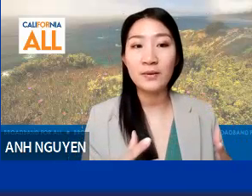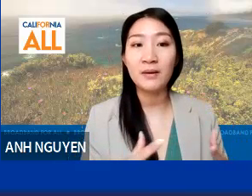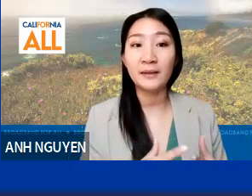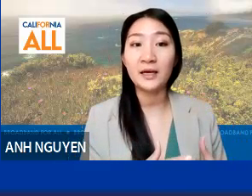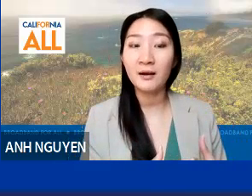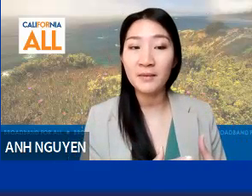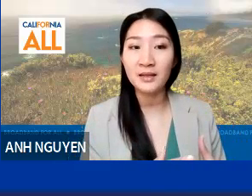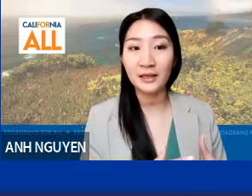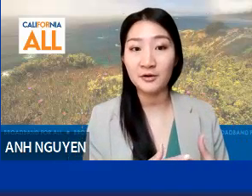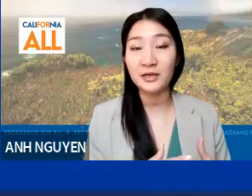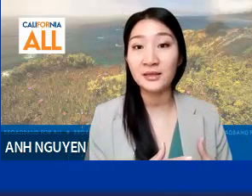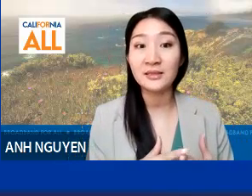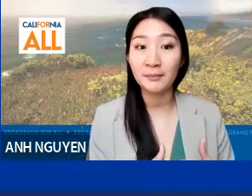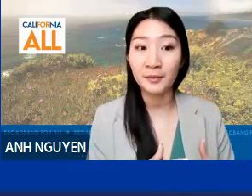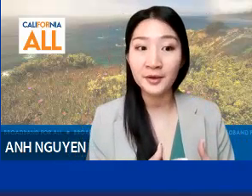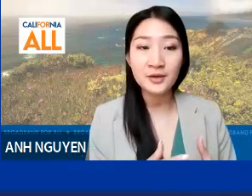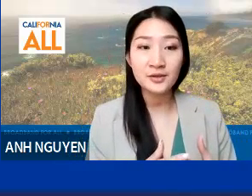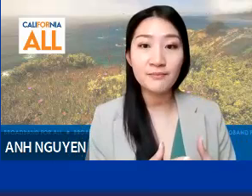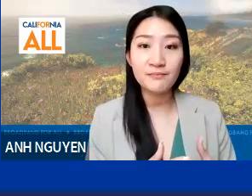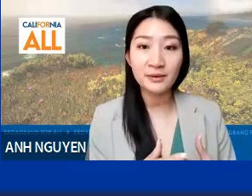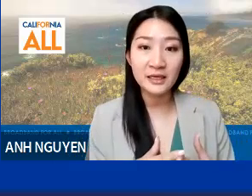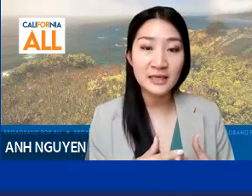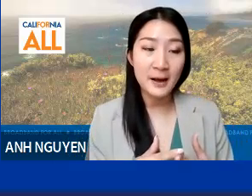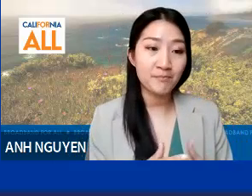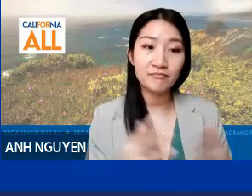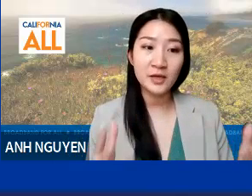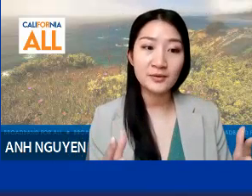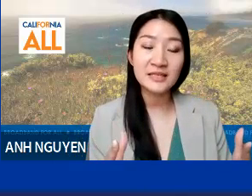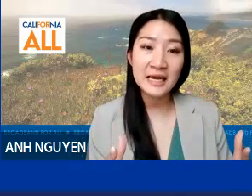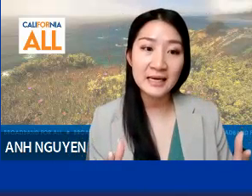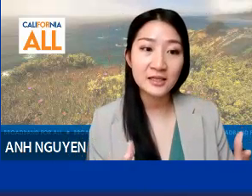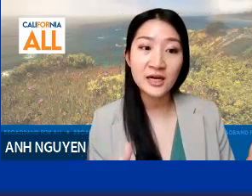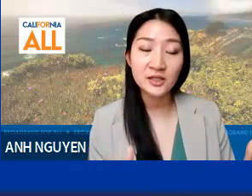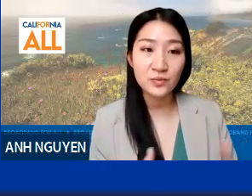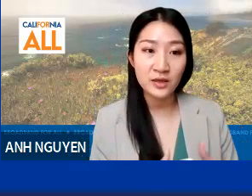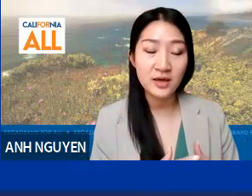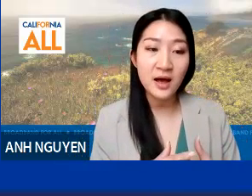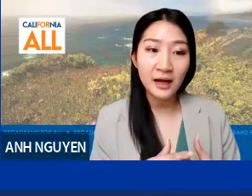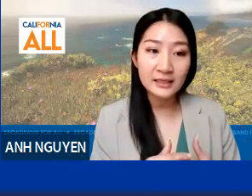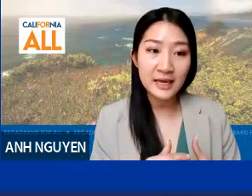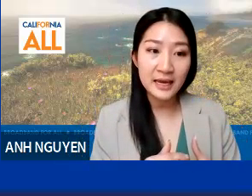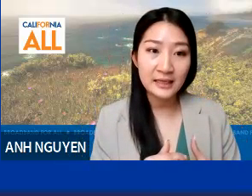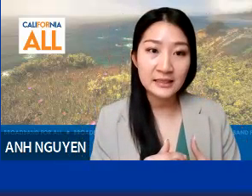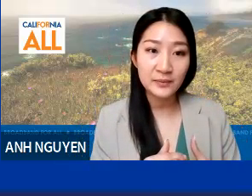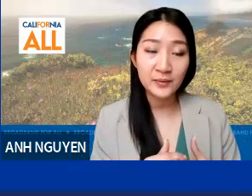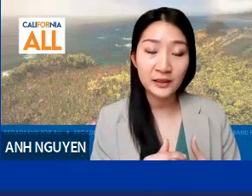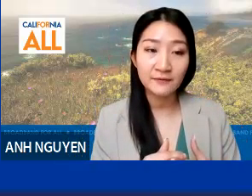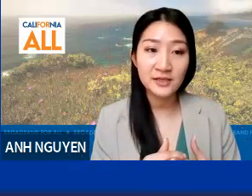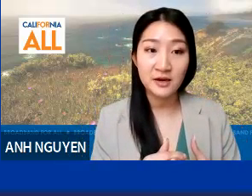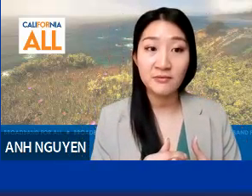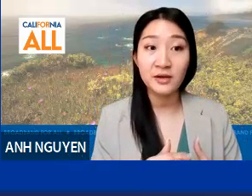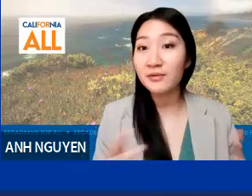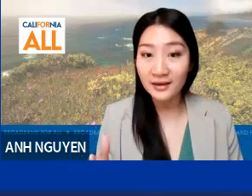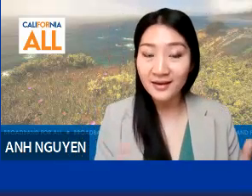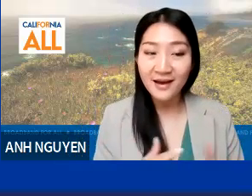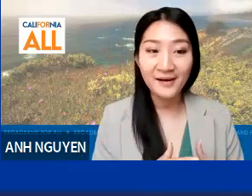for open public comment later in the summer. So please, you know, stay in touch with us, and we would love